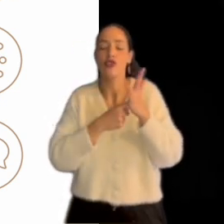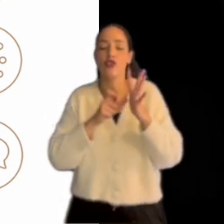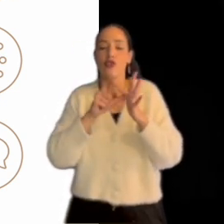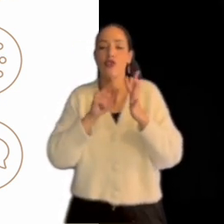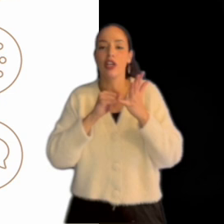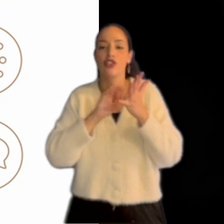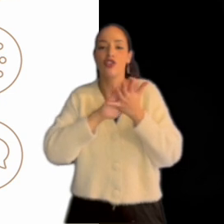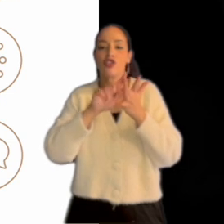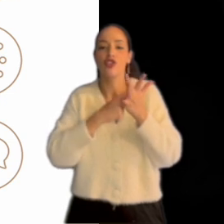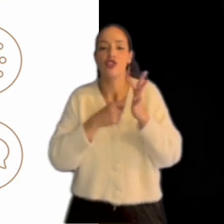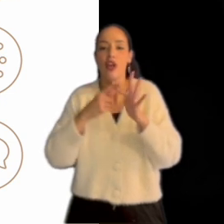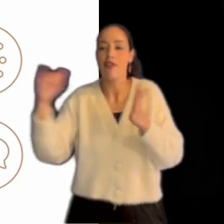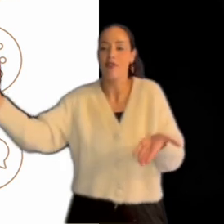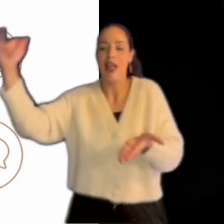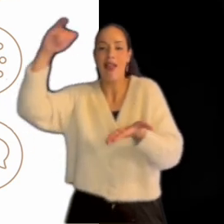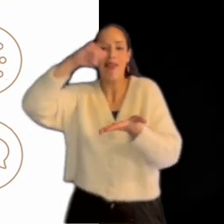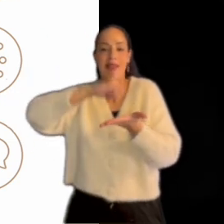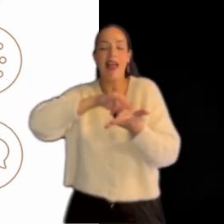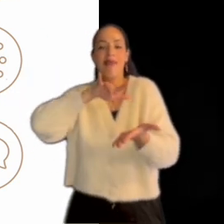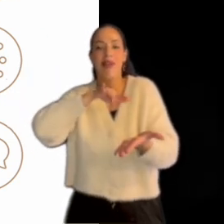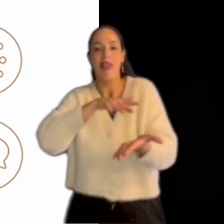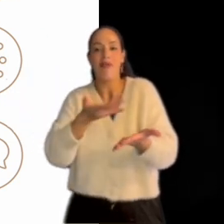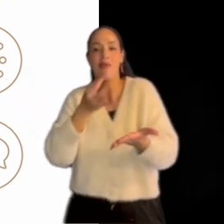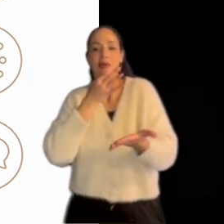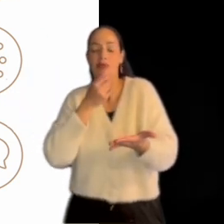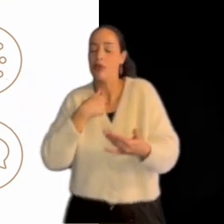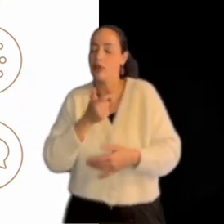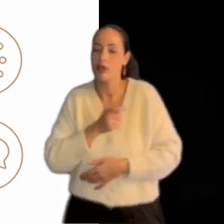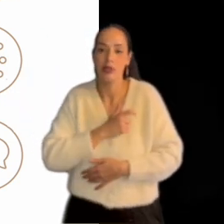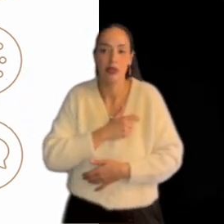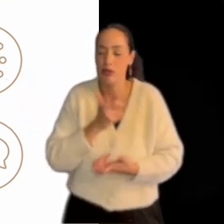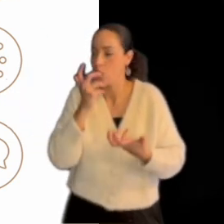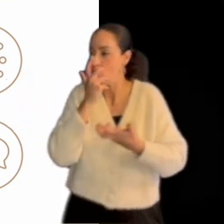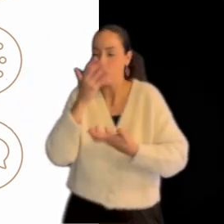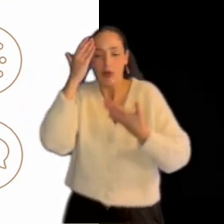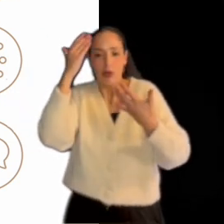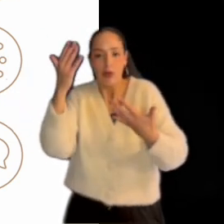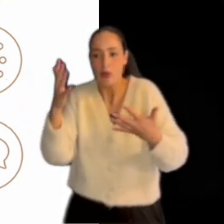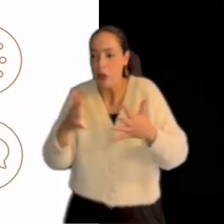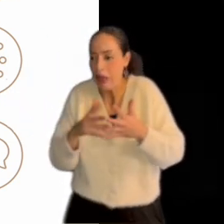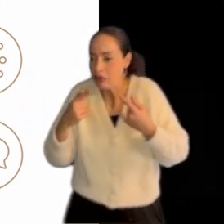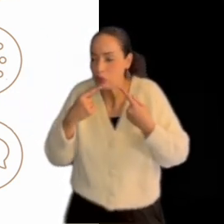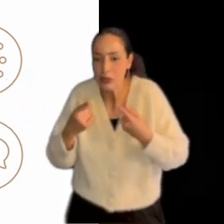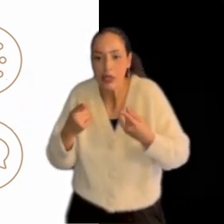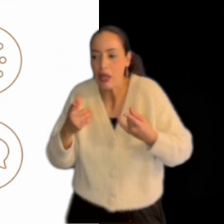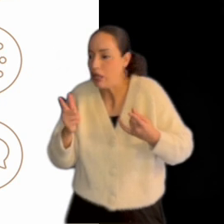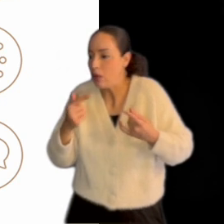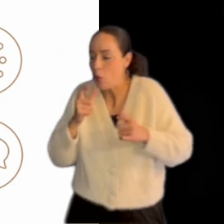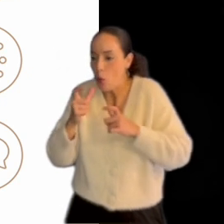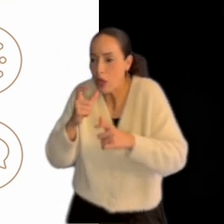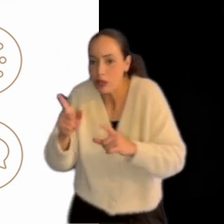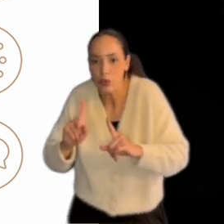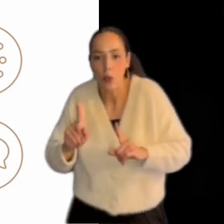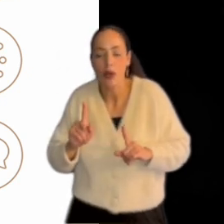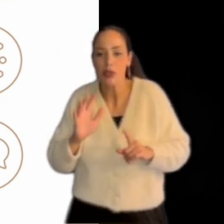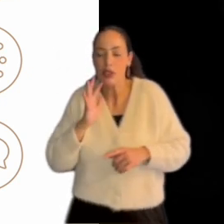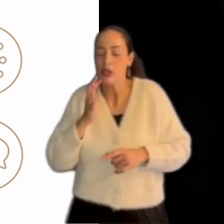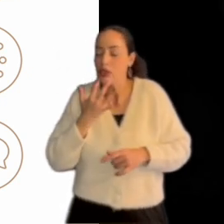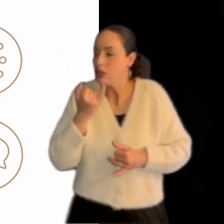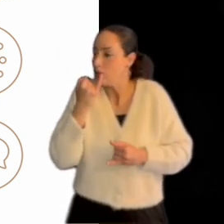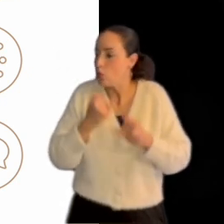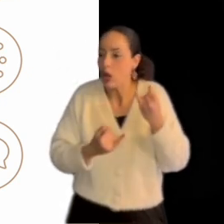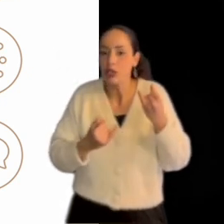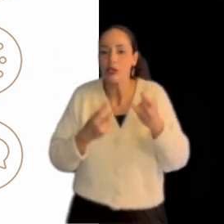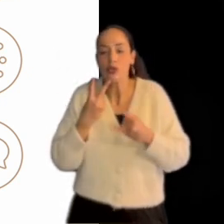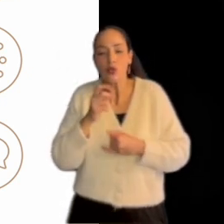say, a fear that was only heightened by the two men who comprised the unit's welfare team. They were infantrymen, trained across a five-day in-house